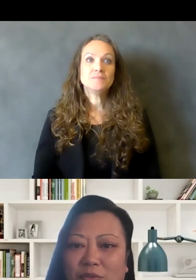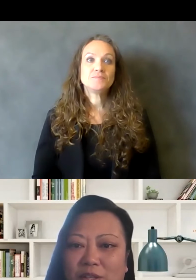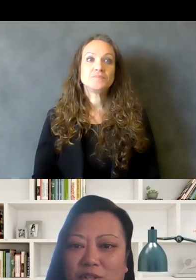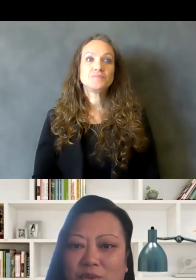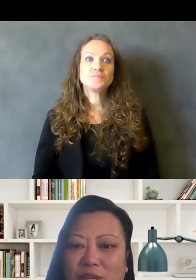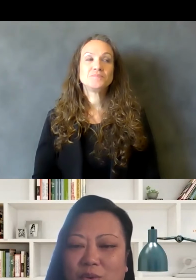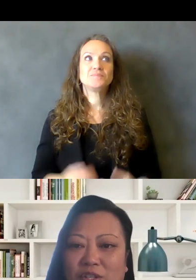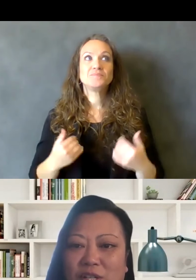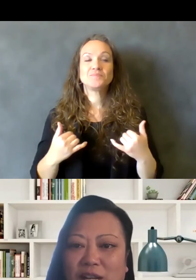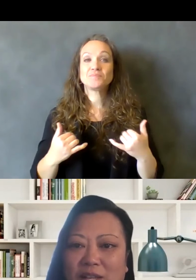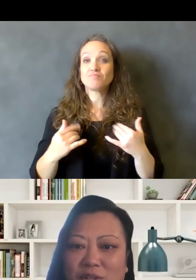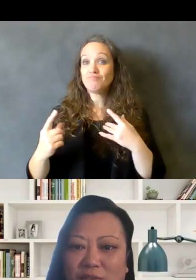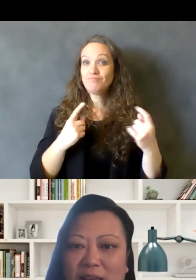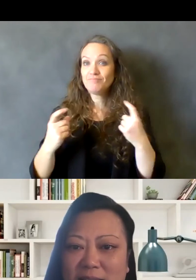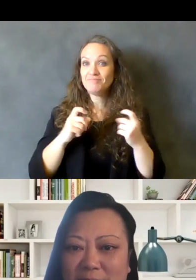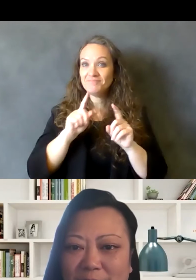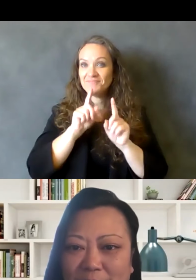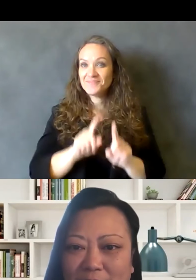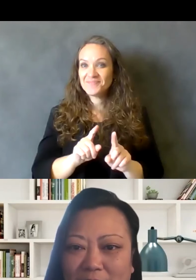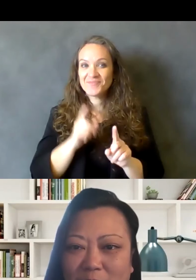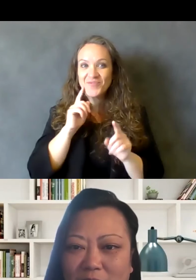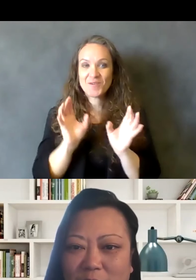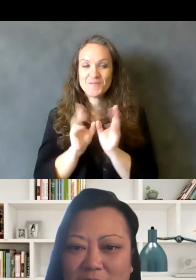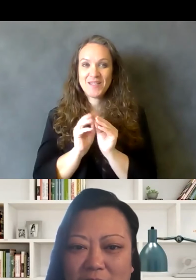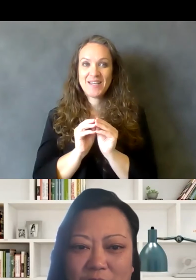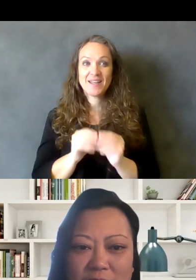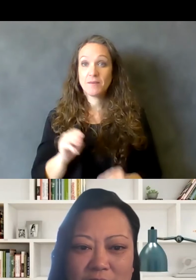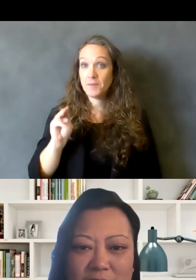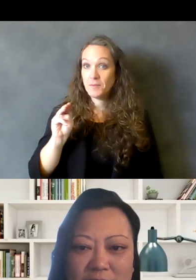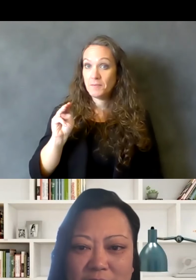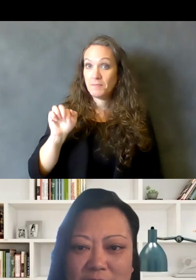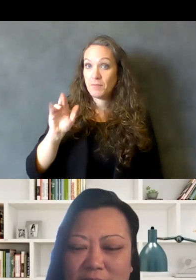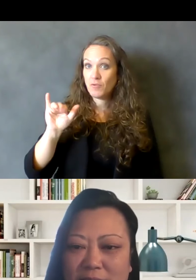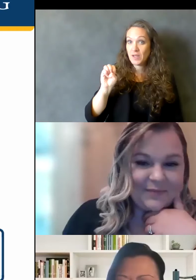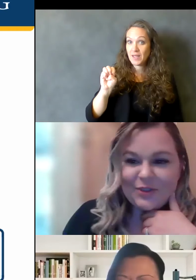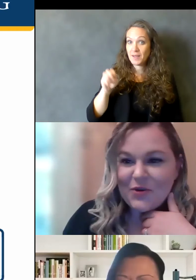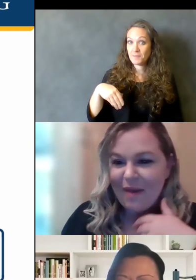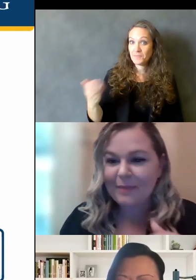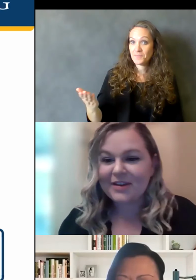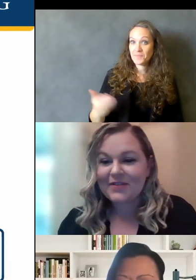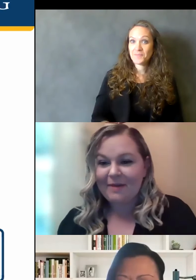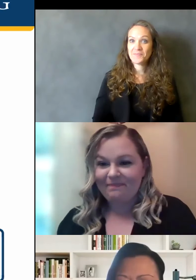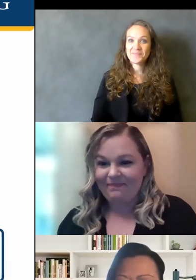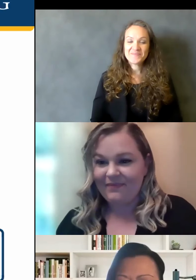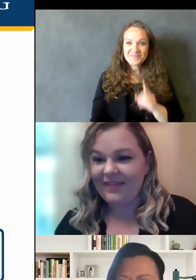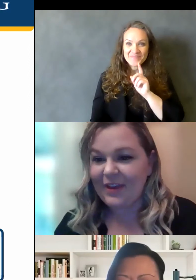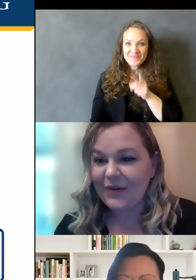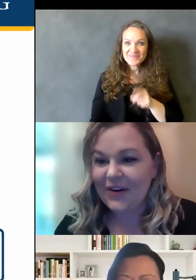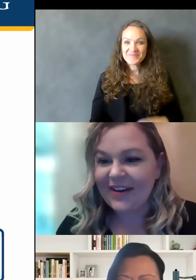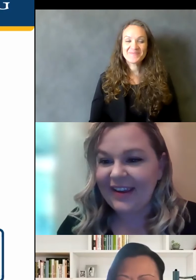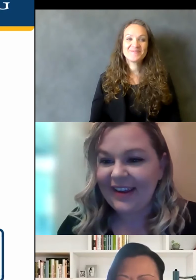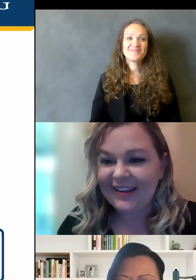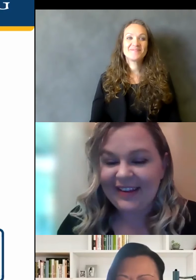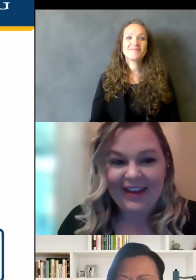Now we'll move on to the question and answer phase. Marie, you want to take it over? Sure, I'm happy to do that. And thank